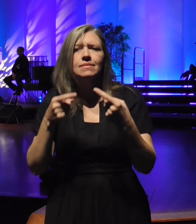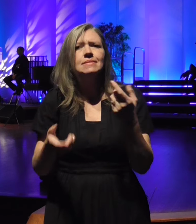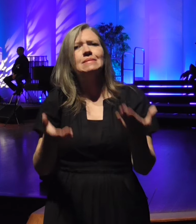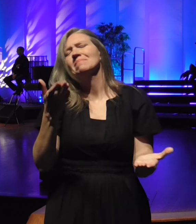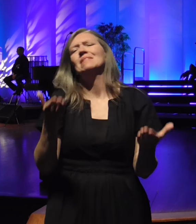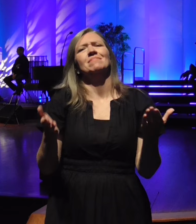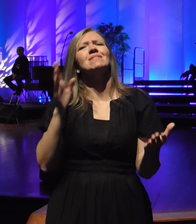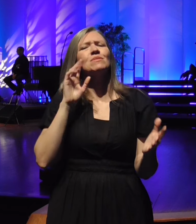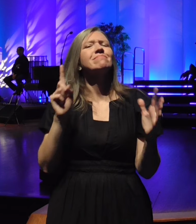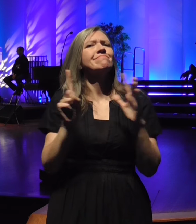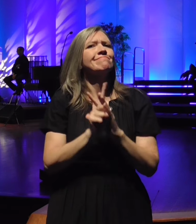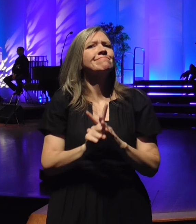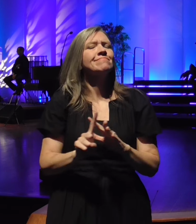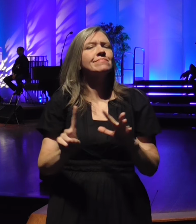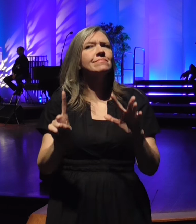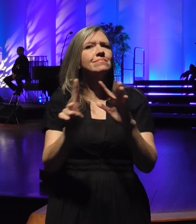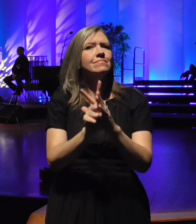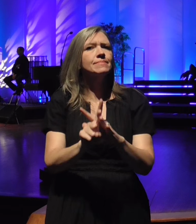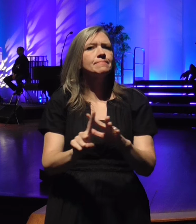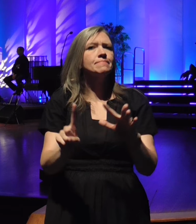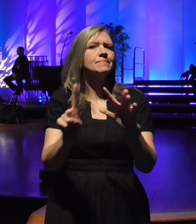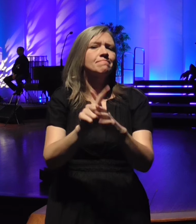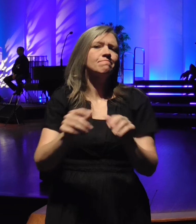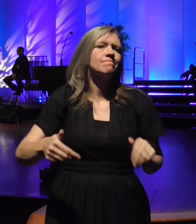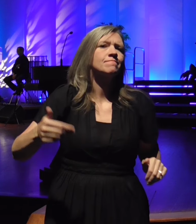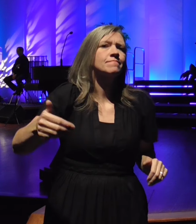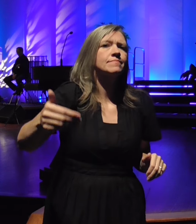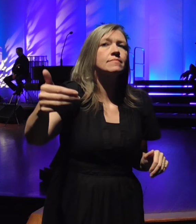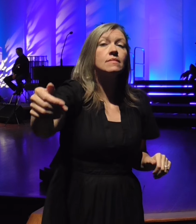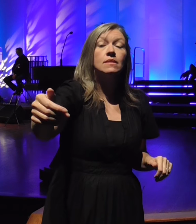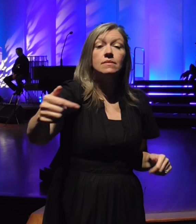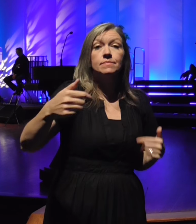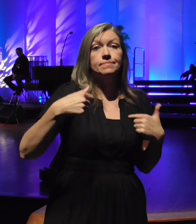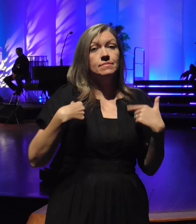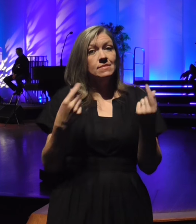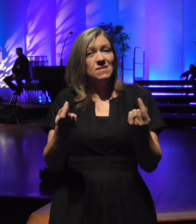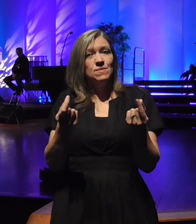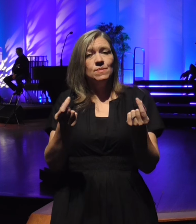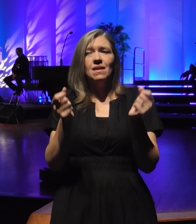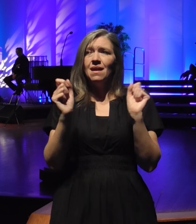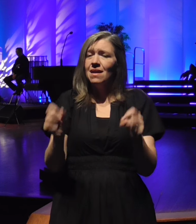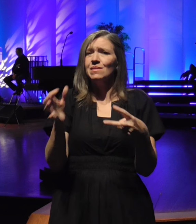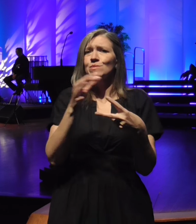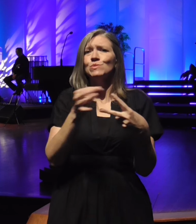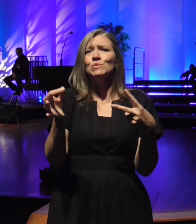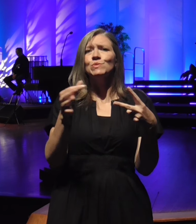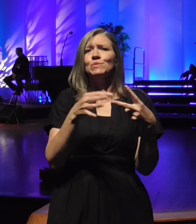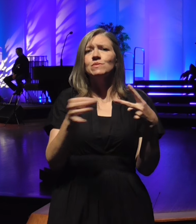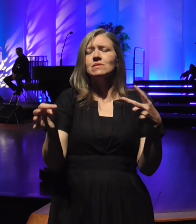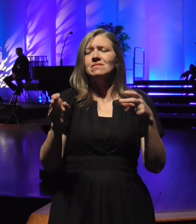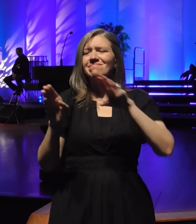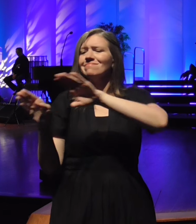There may be walls, there may be roadblocks in my way,